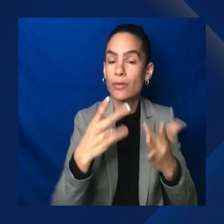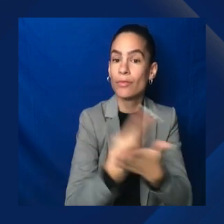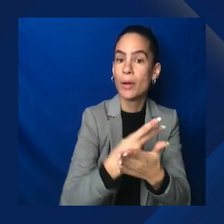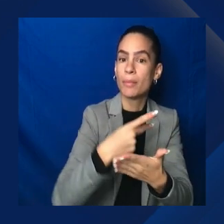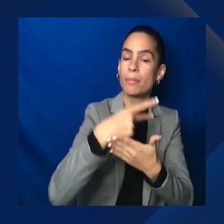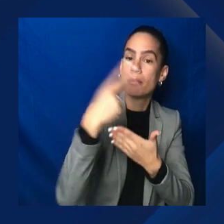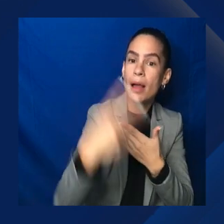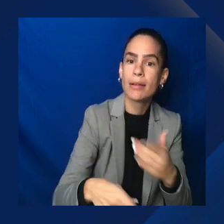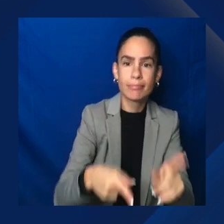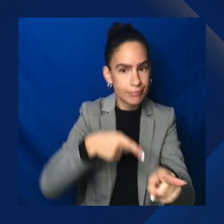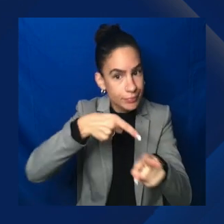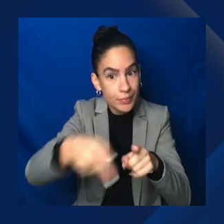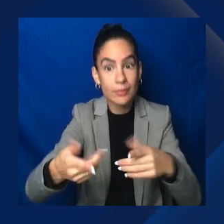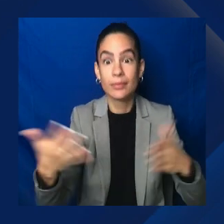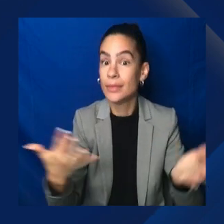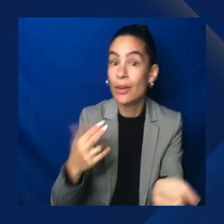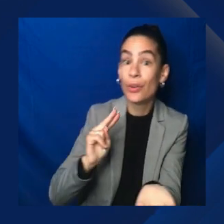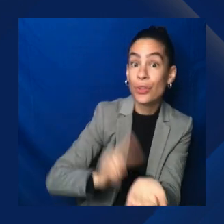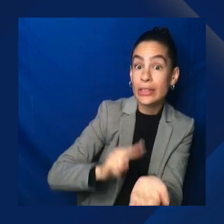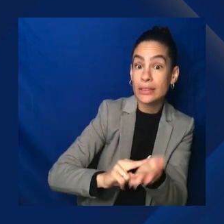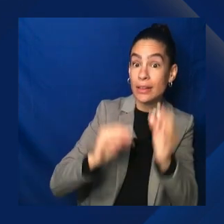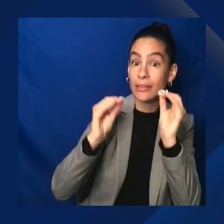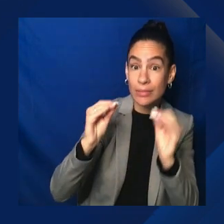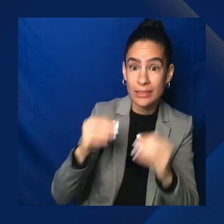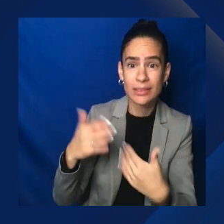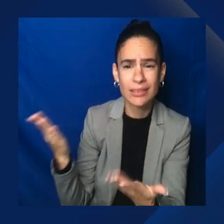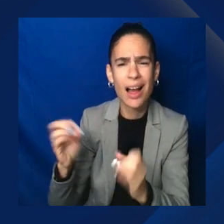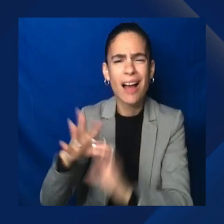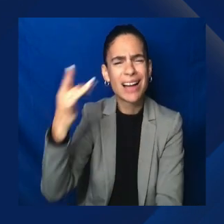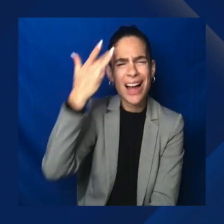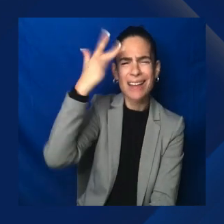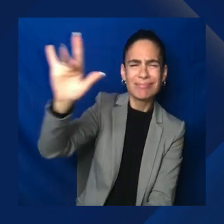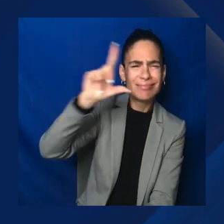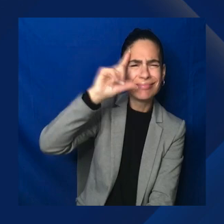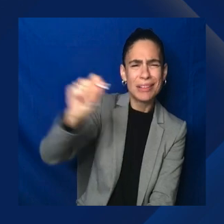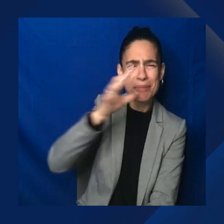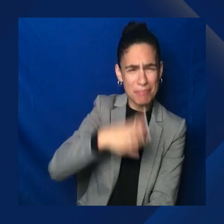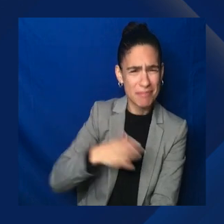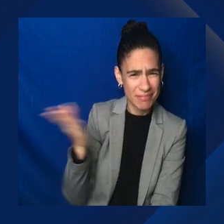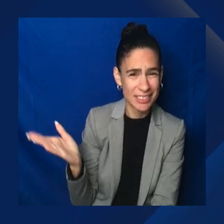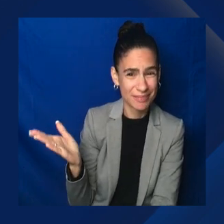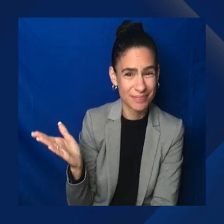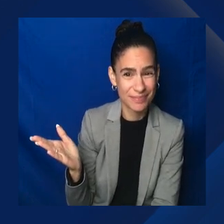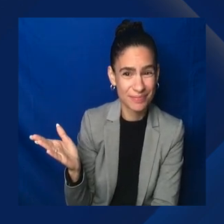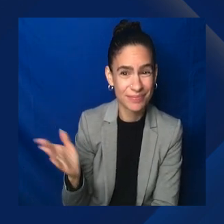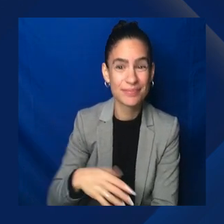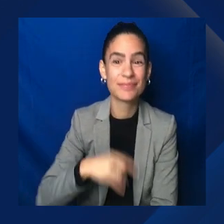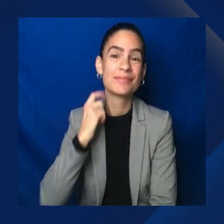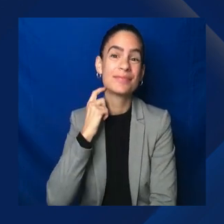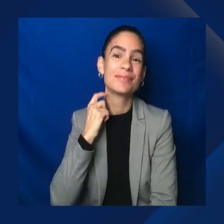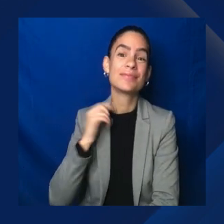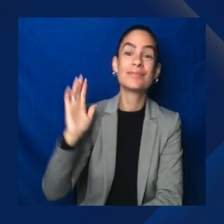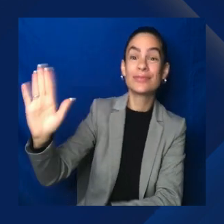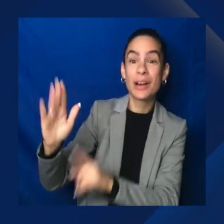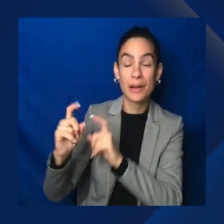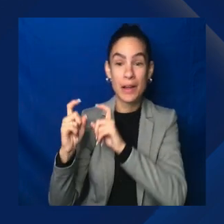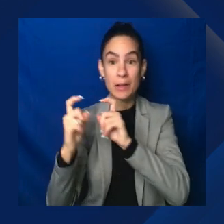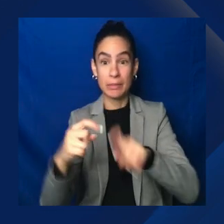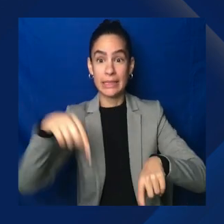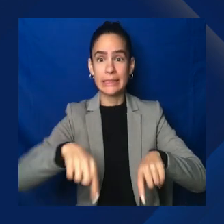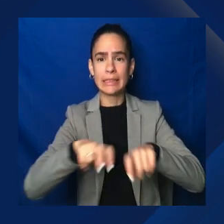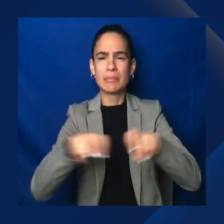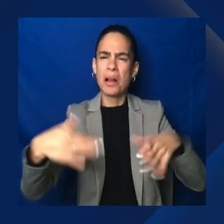tell she is a bright woman. She brings to the panel an in-depth understanding from the perspective of